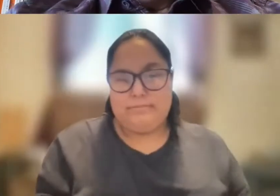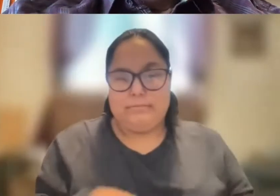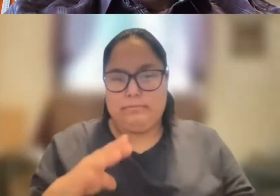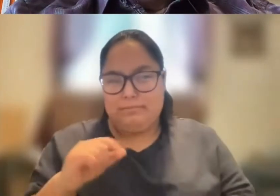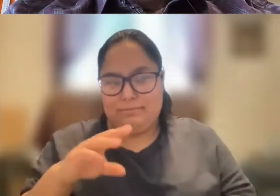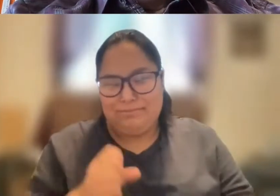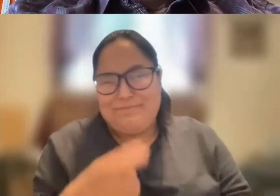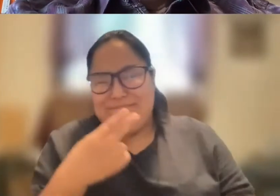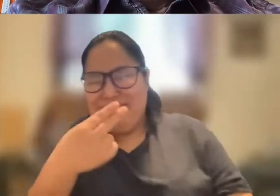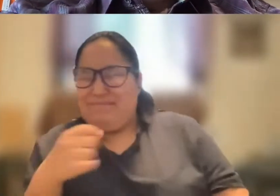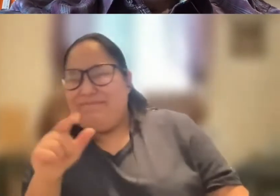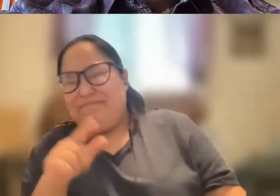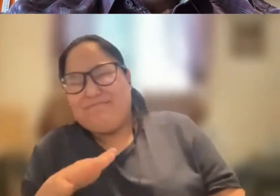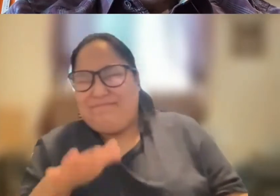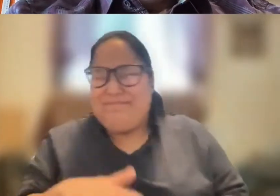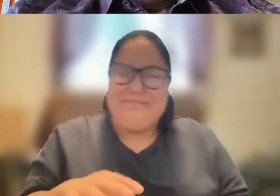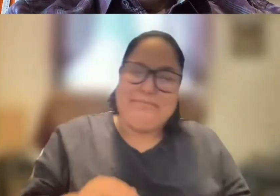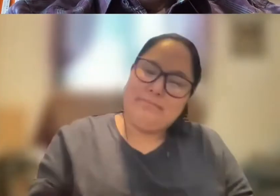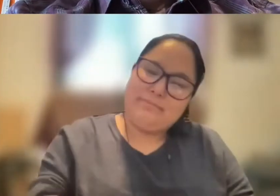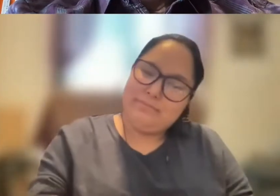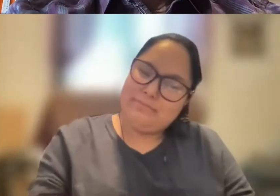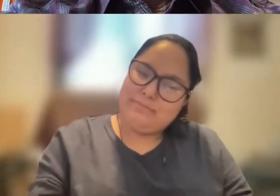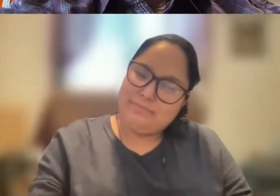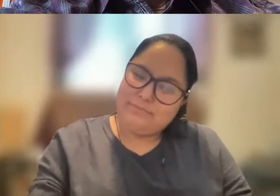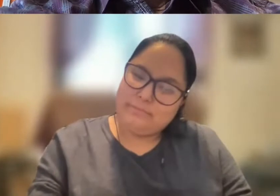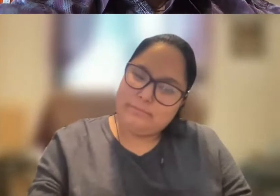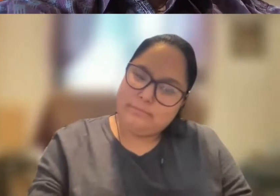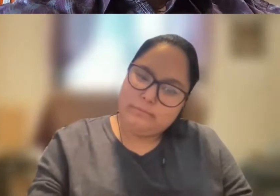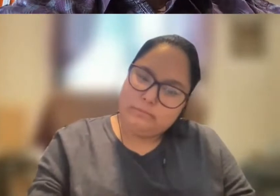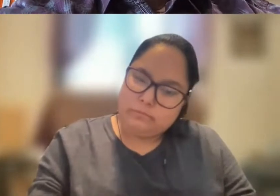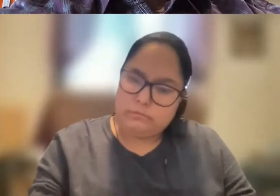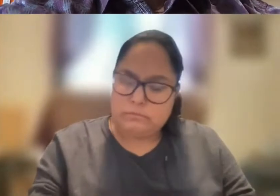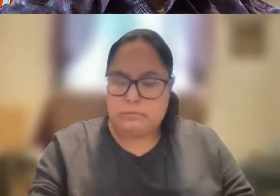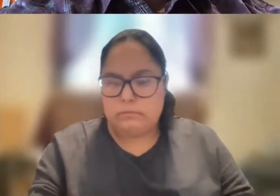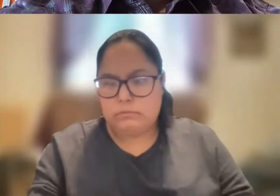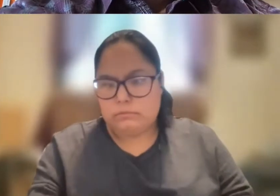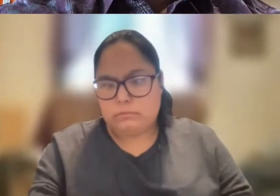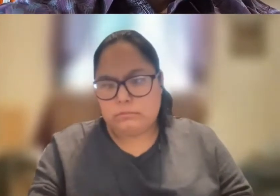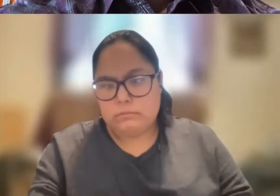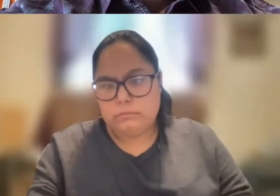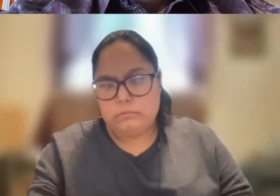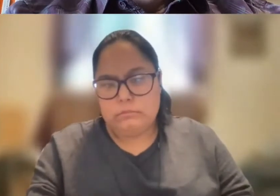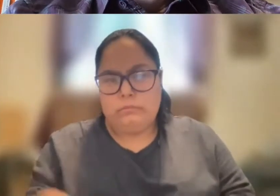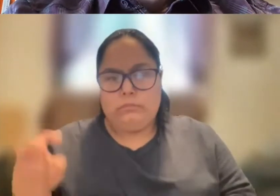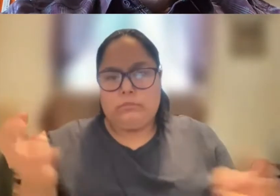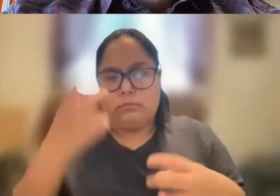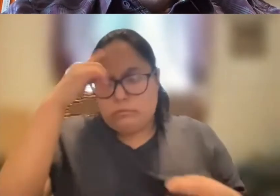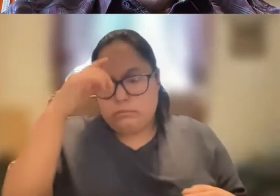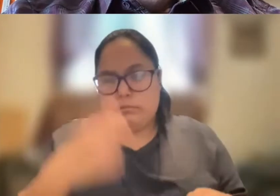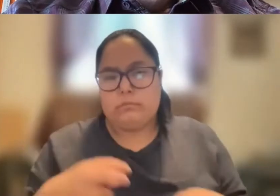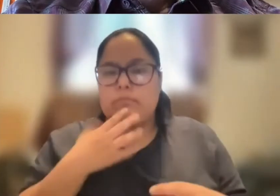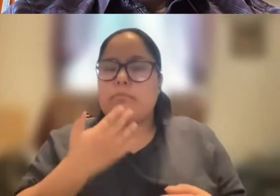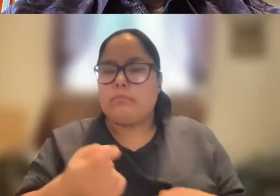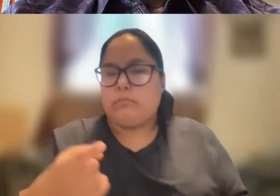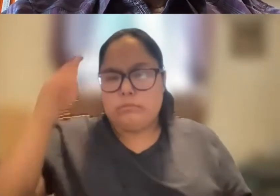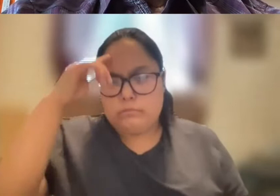Michael, settle down. We have a comment from Eric. He says, thank you